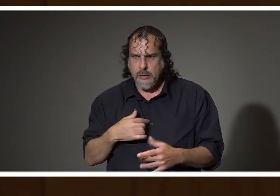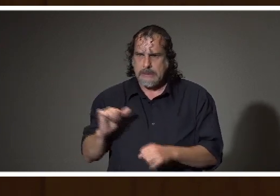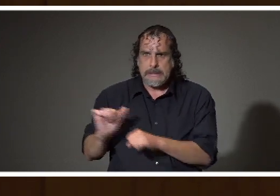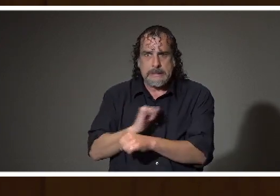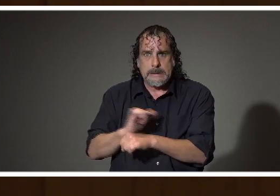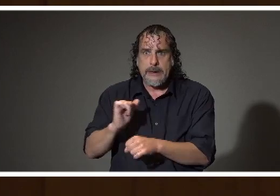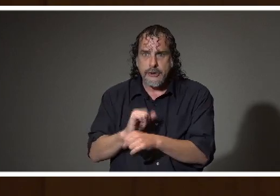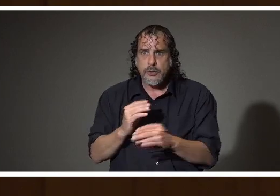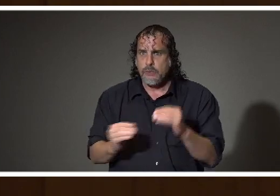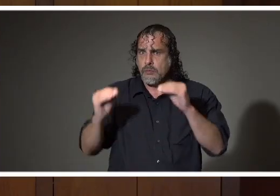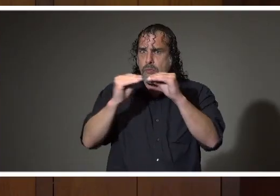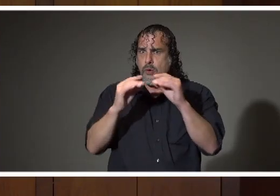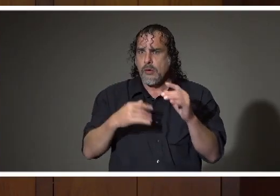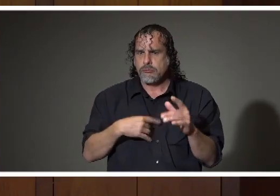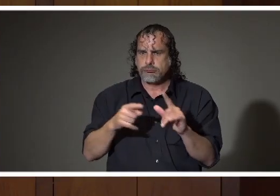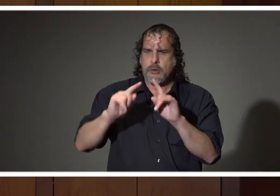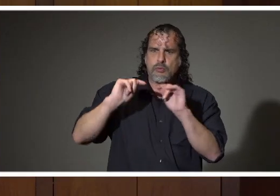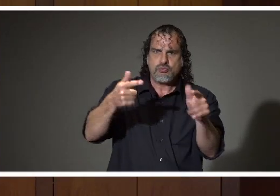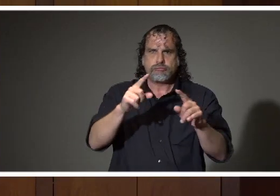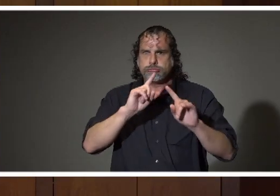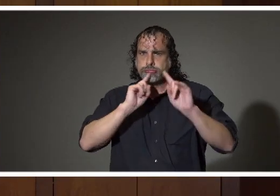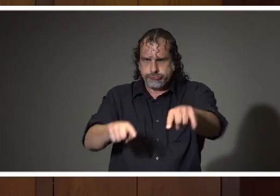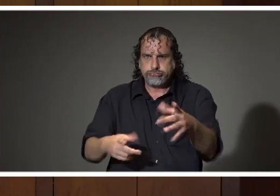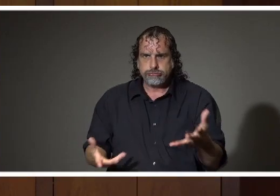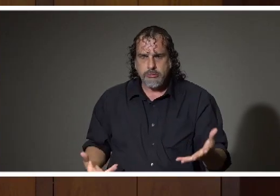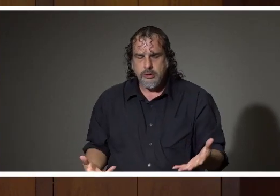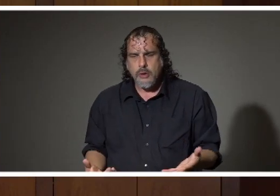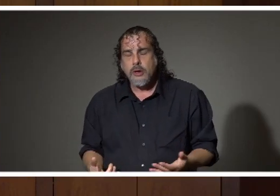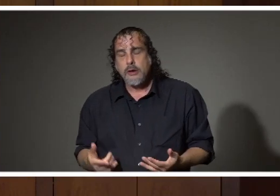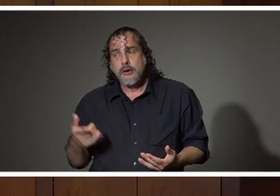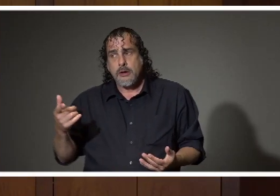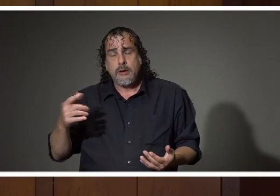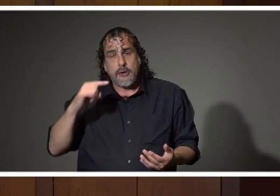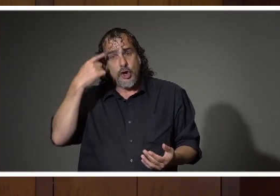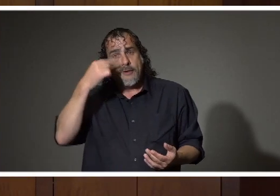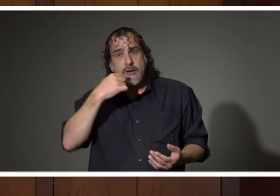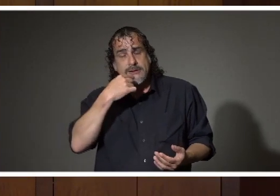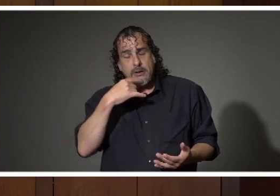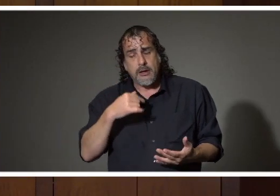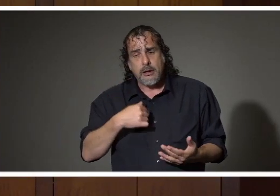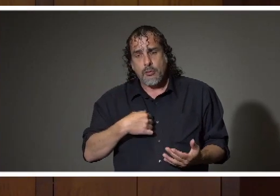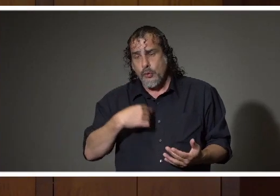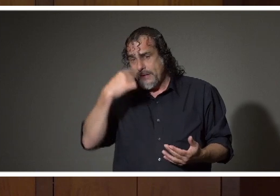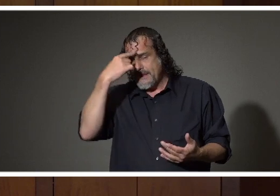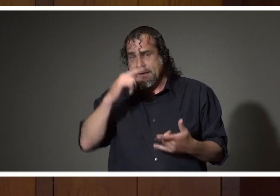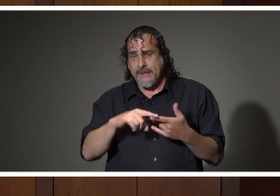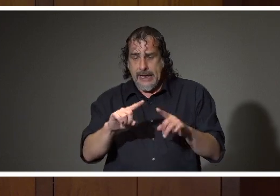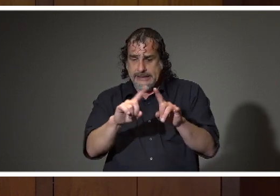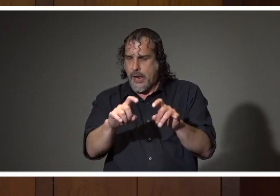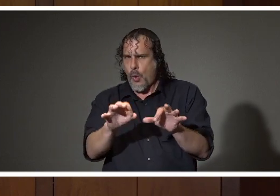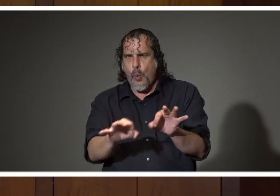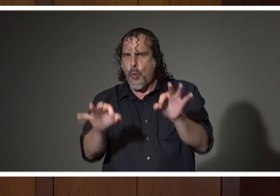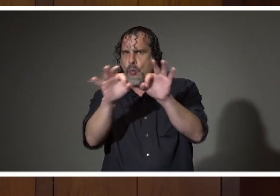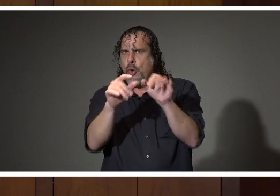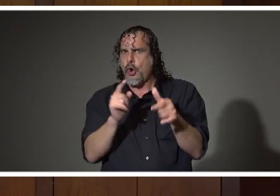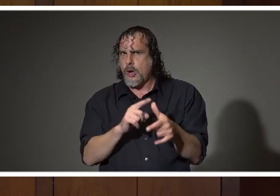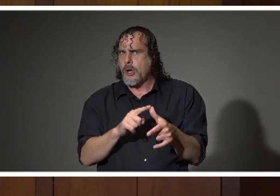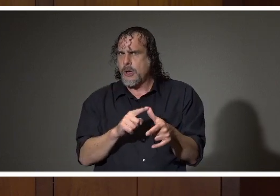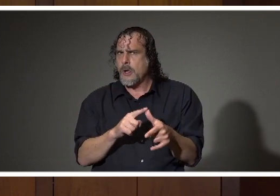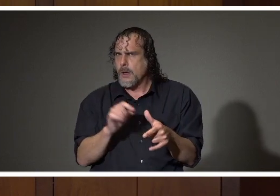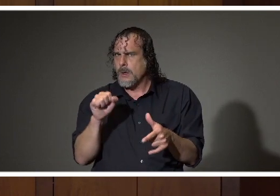better. Yeah, I will just tell you, we think testing is an important piece. You have